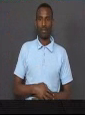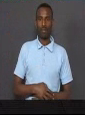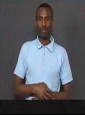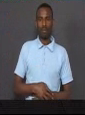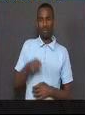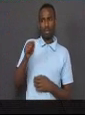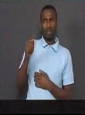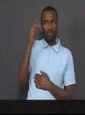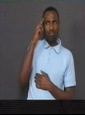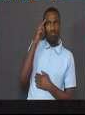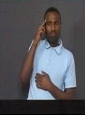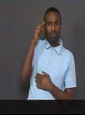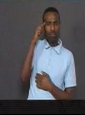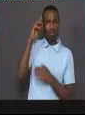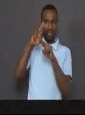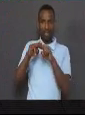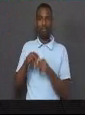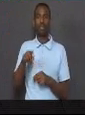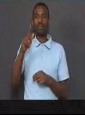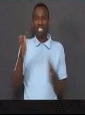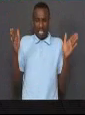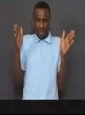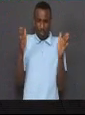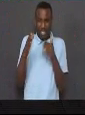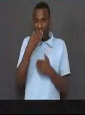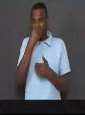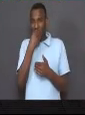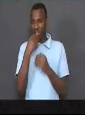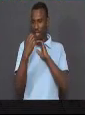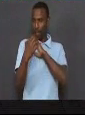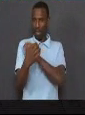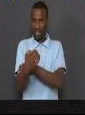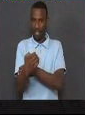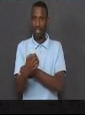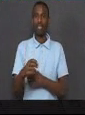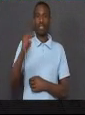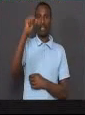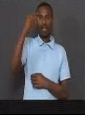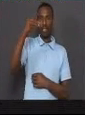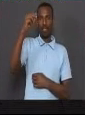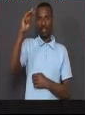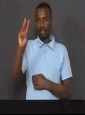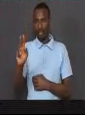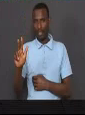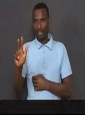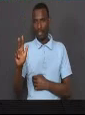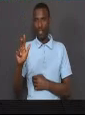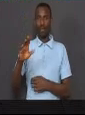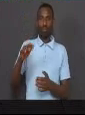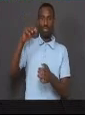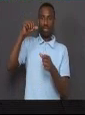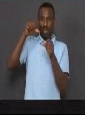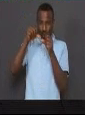Bearing in mind that the specific heat capacity of ammonia at constant pressure